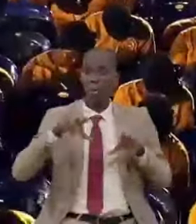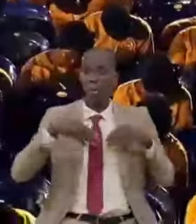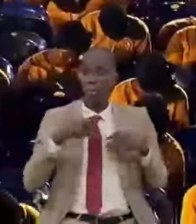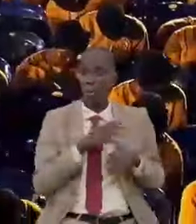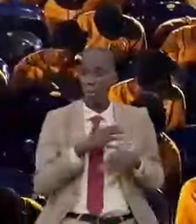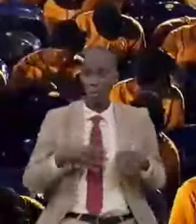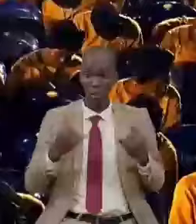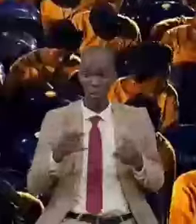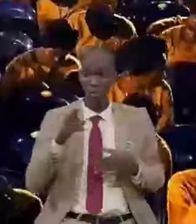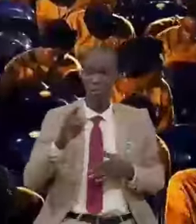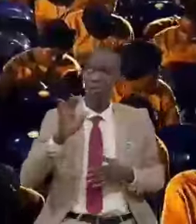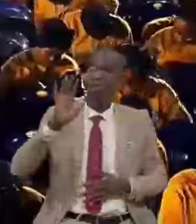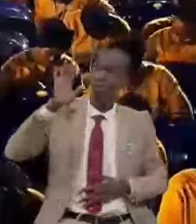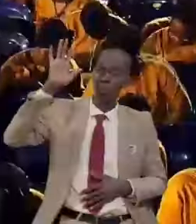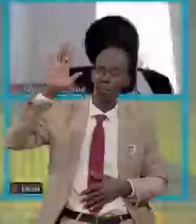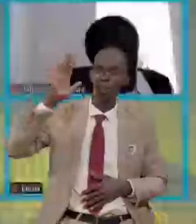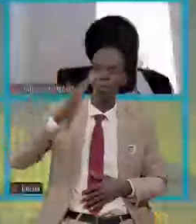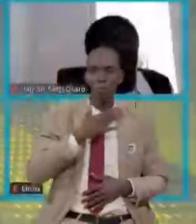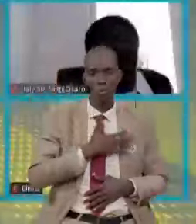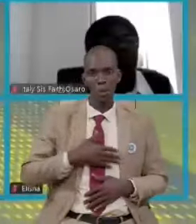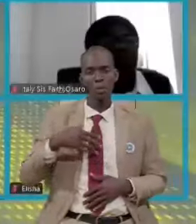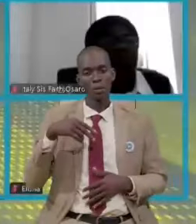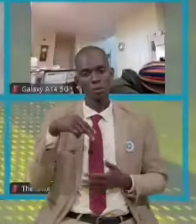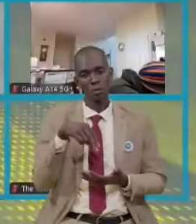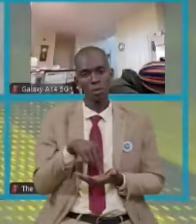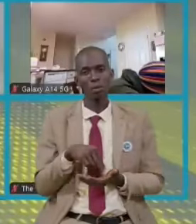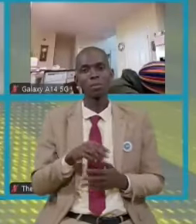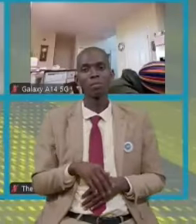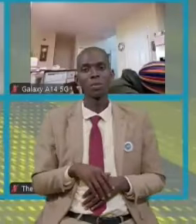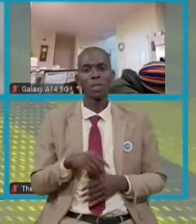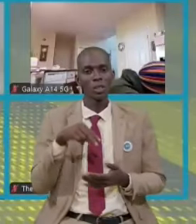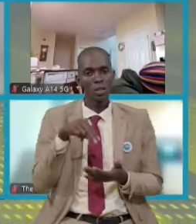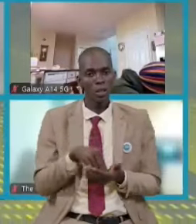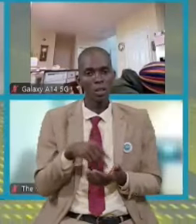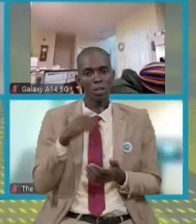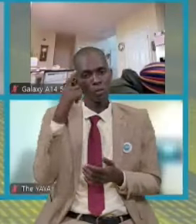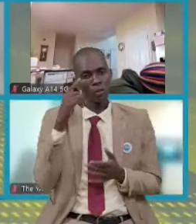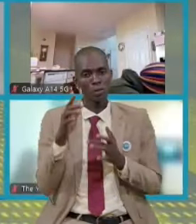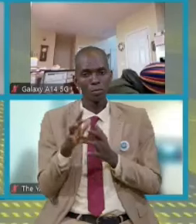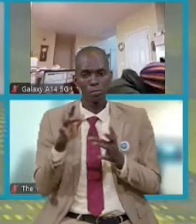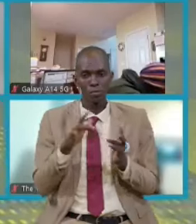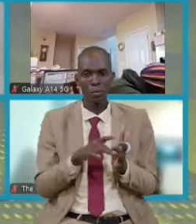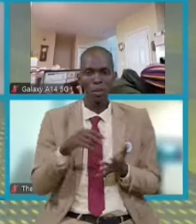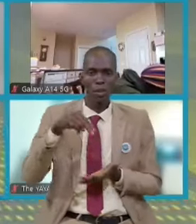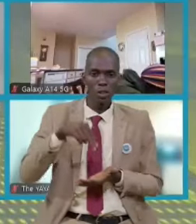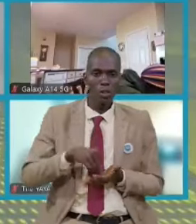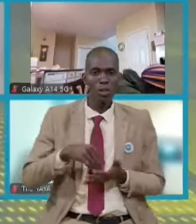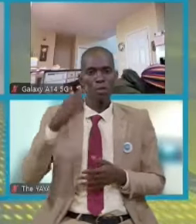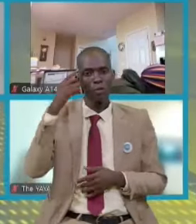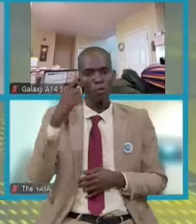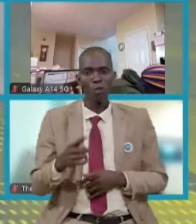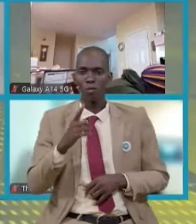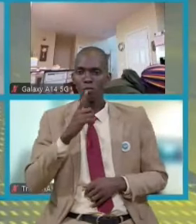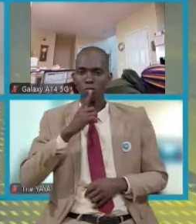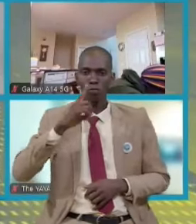up, standing up, standing up for Jesus, standing up for real definite experience. No